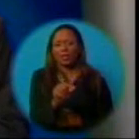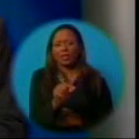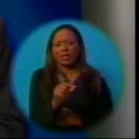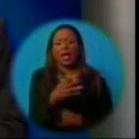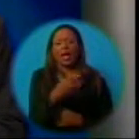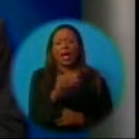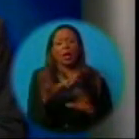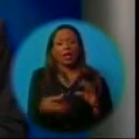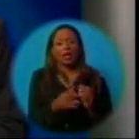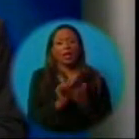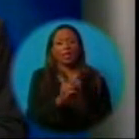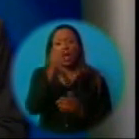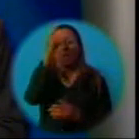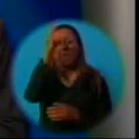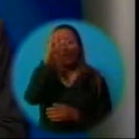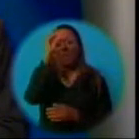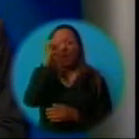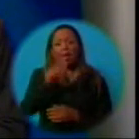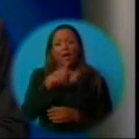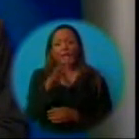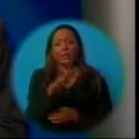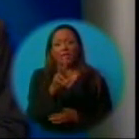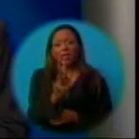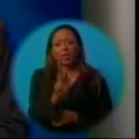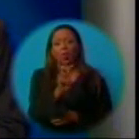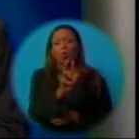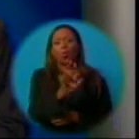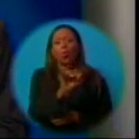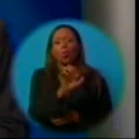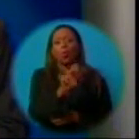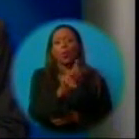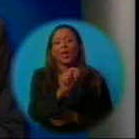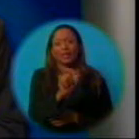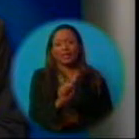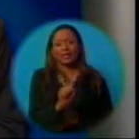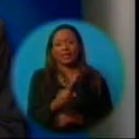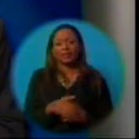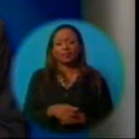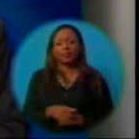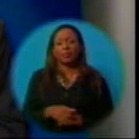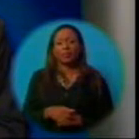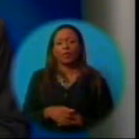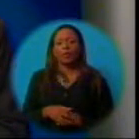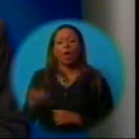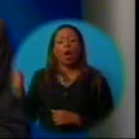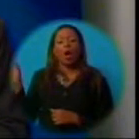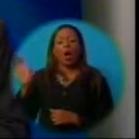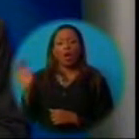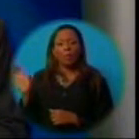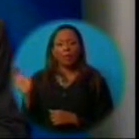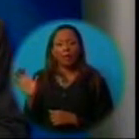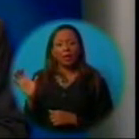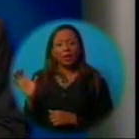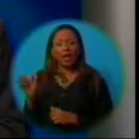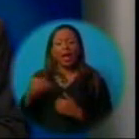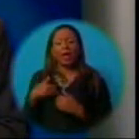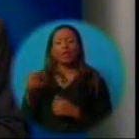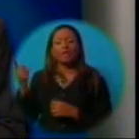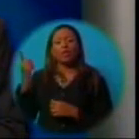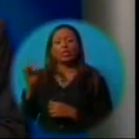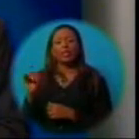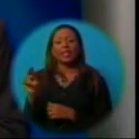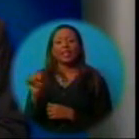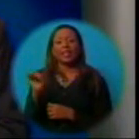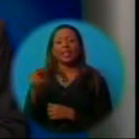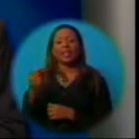to 52 wickets. Meanwhile, in a rescheduled game that started only today at Waterford, Combermere got first innings points over